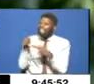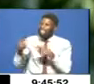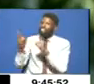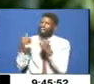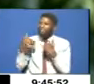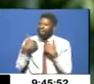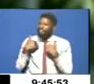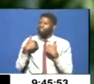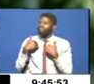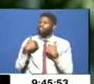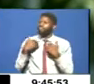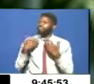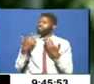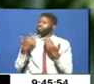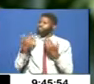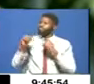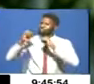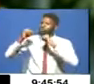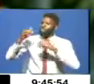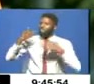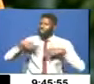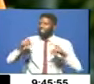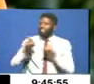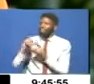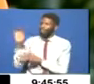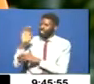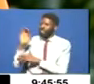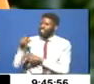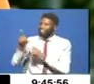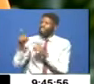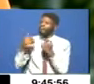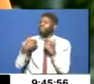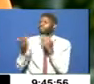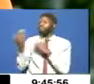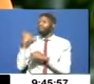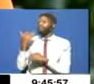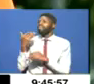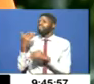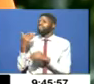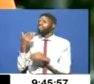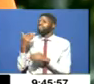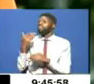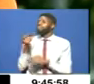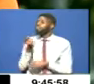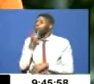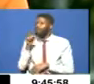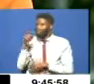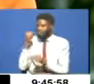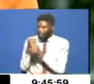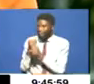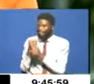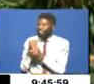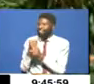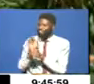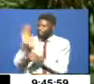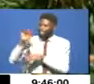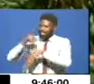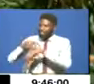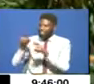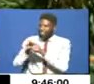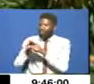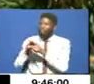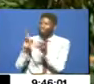names as clients, and you served the late president as well, Daniel Toroitich Arap Moi, during your time as a doctor. Uh-huh,